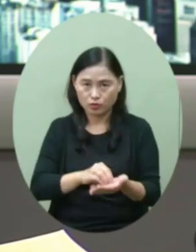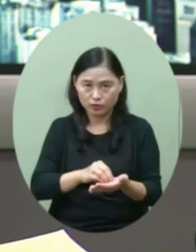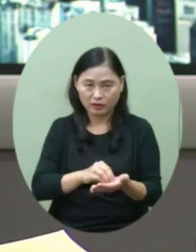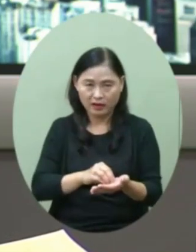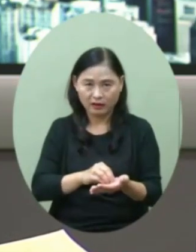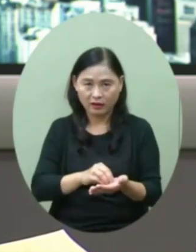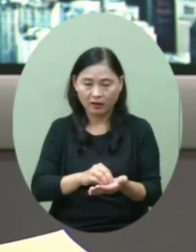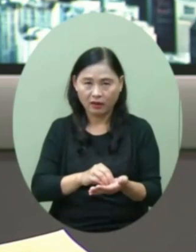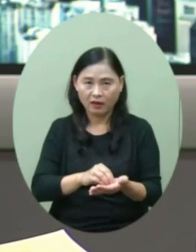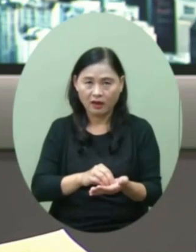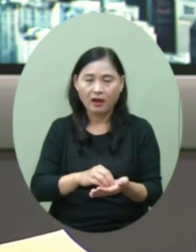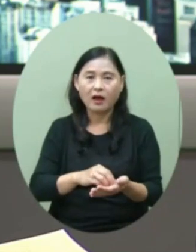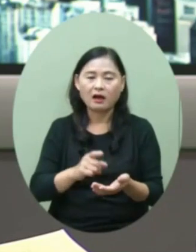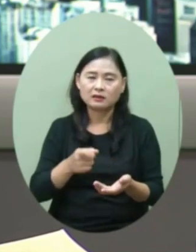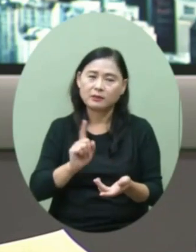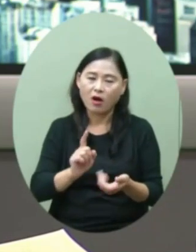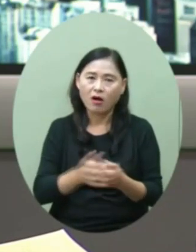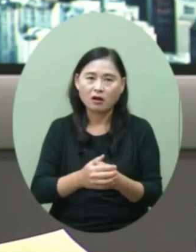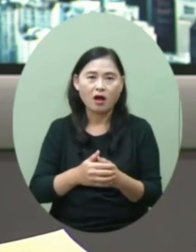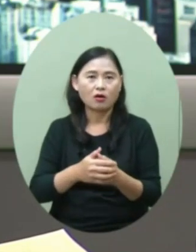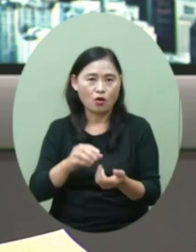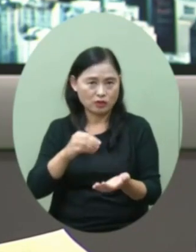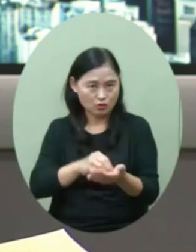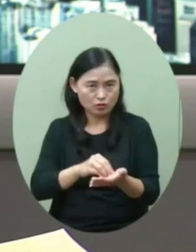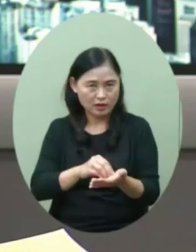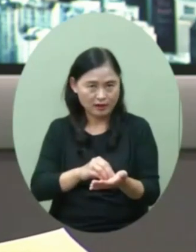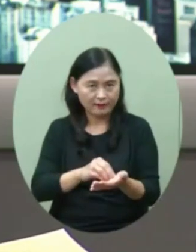breached. And it's not about the decisions made by